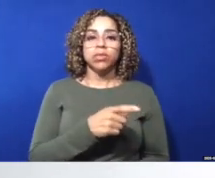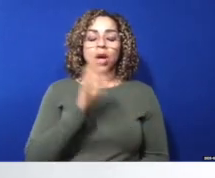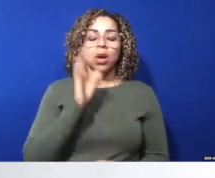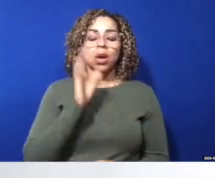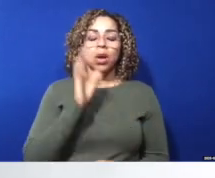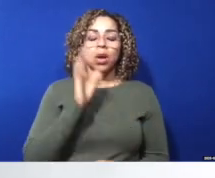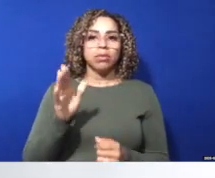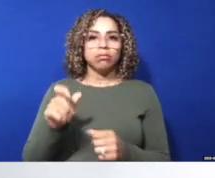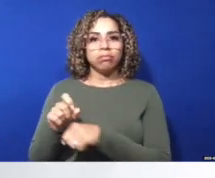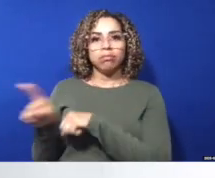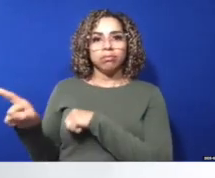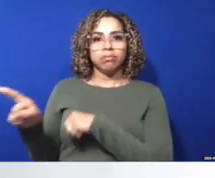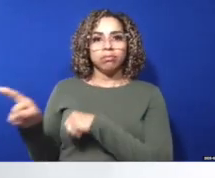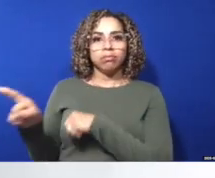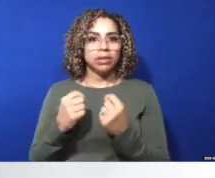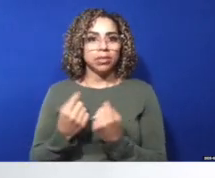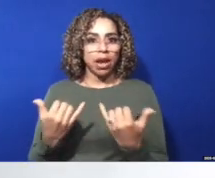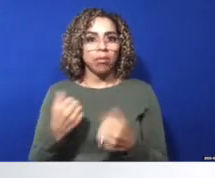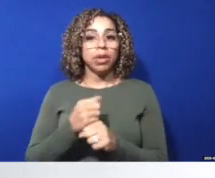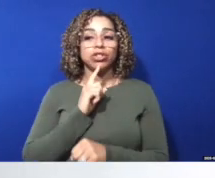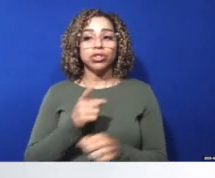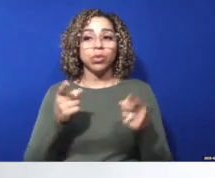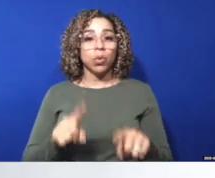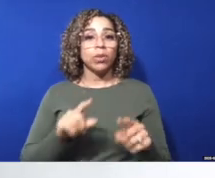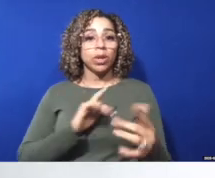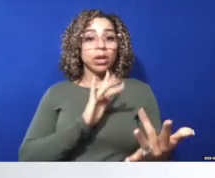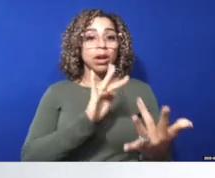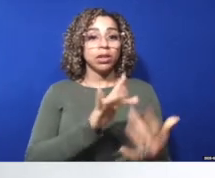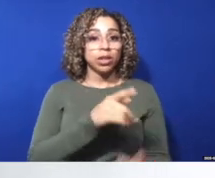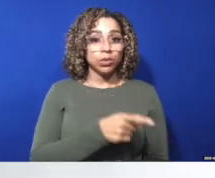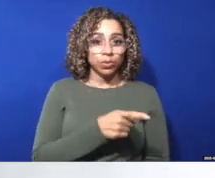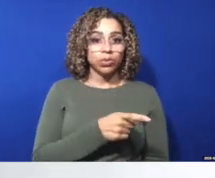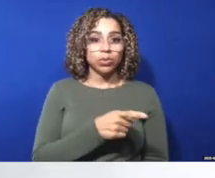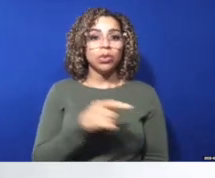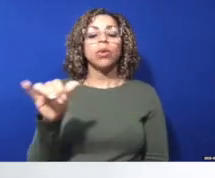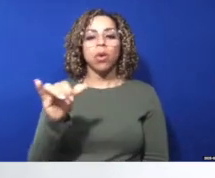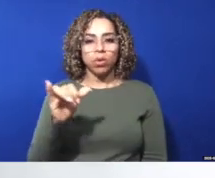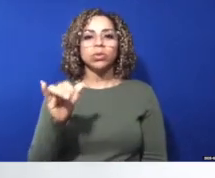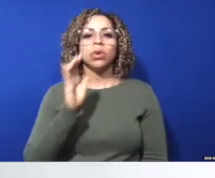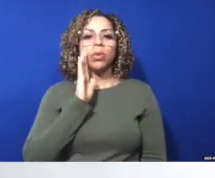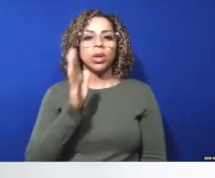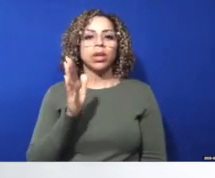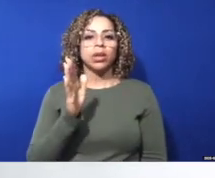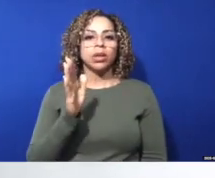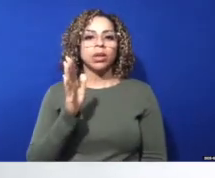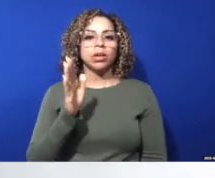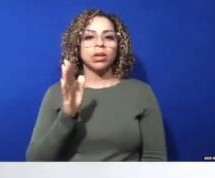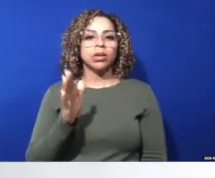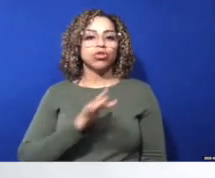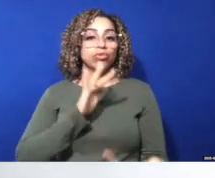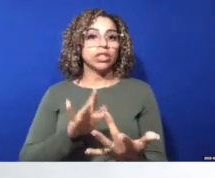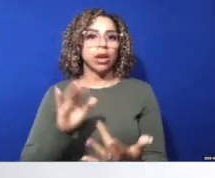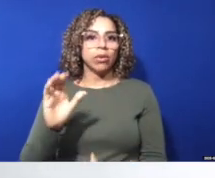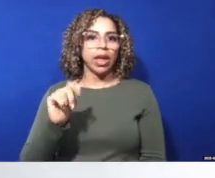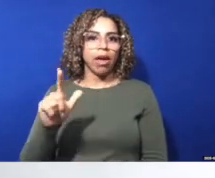team now to make sure that when we follow up with you, that we also will reach out to Caltrans and folks and make sure